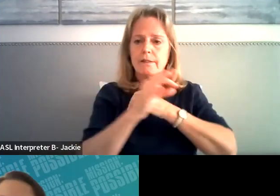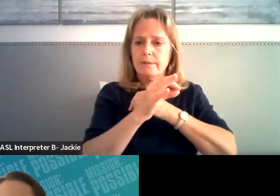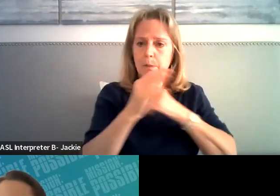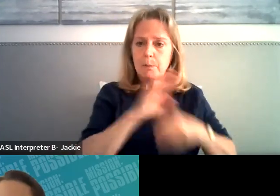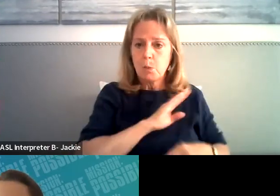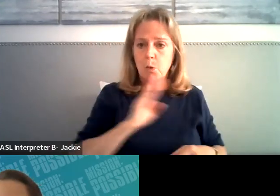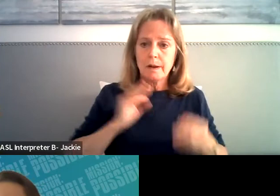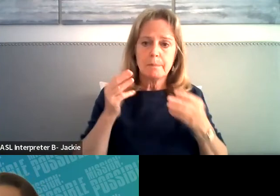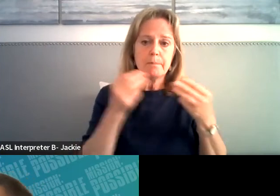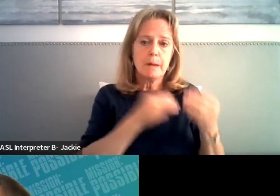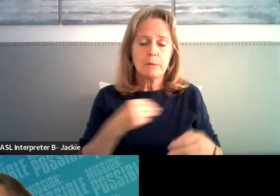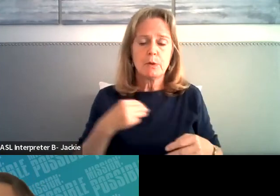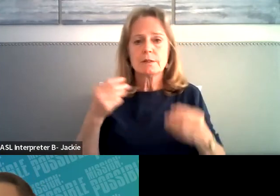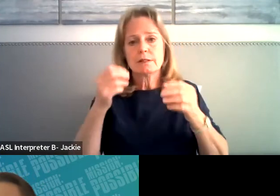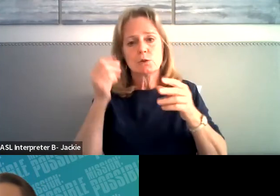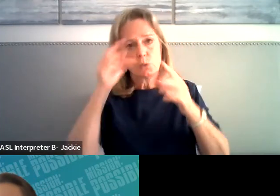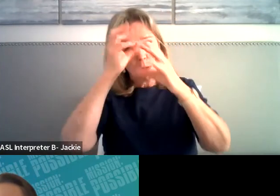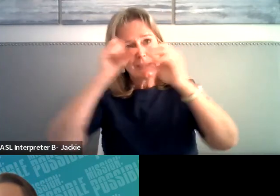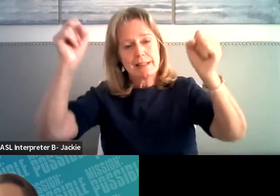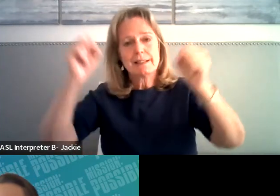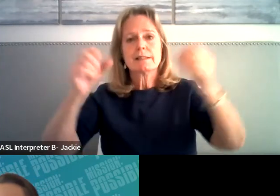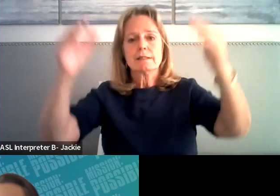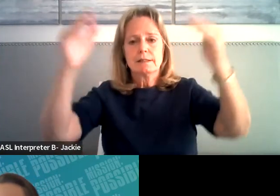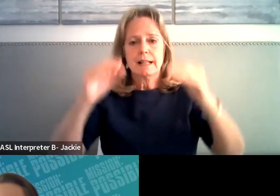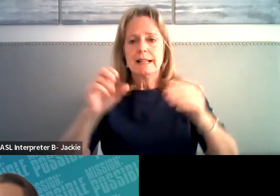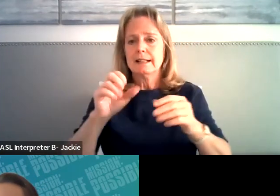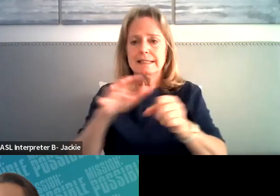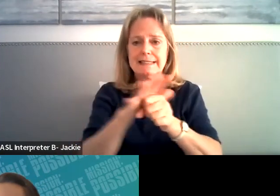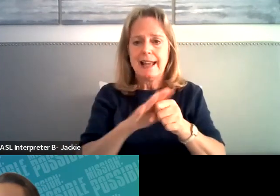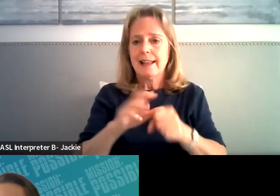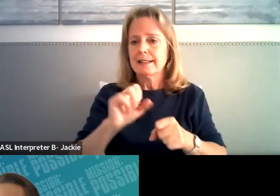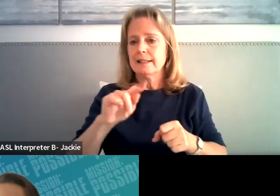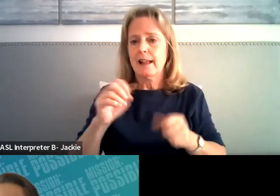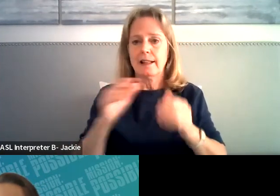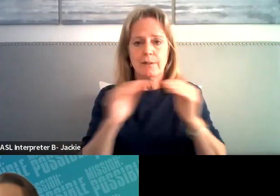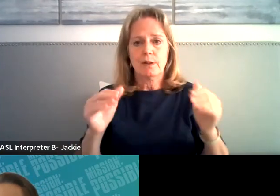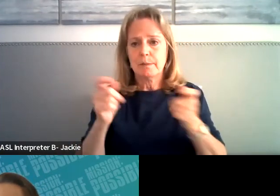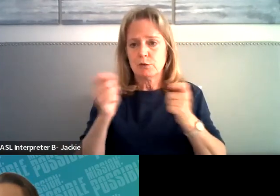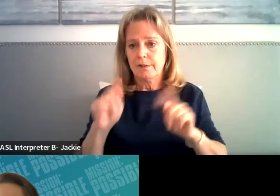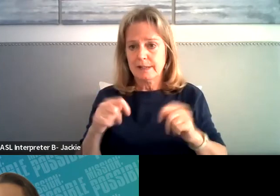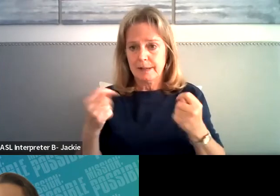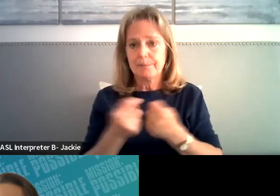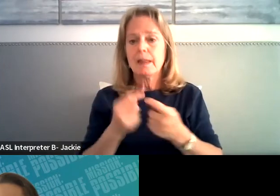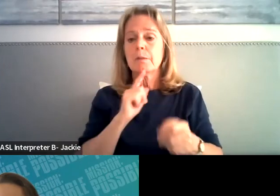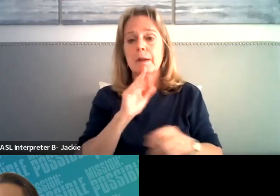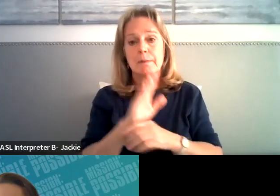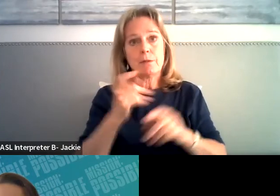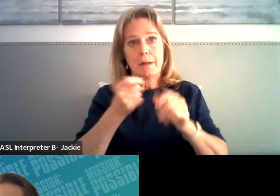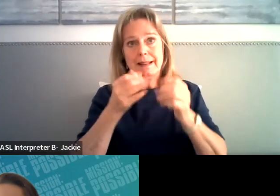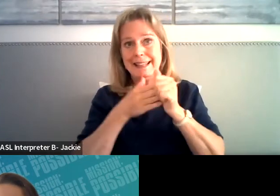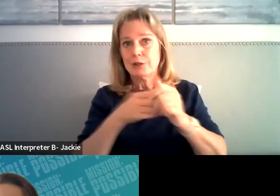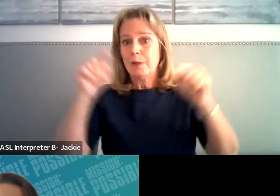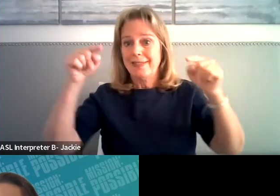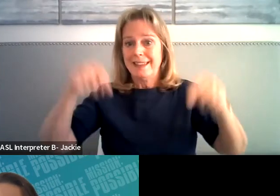the superintendent, all the way down to your site level administrative team. And commitment of leaders to this